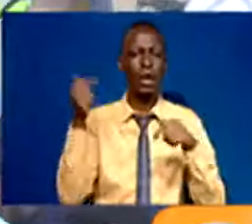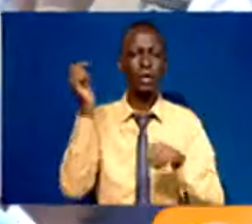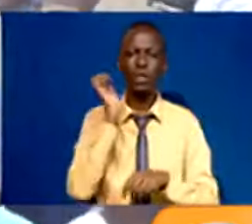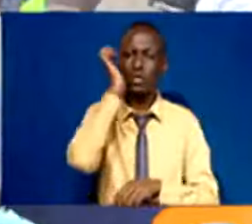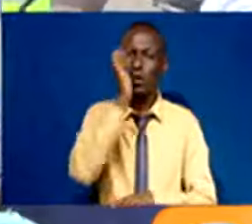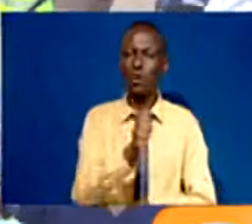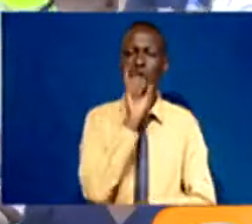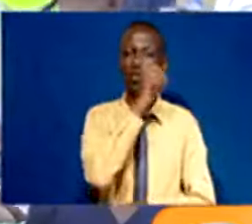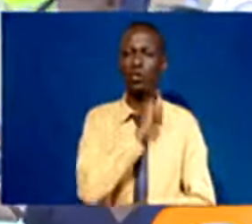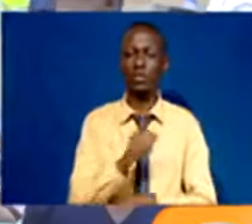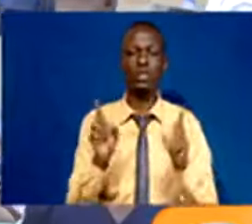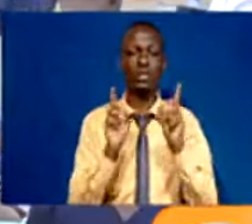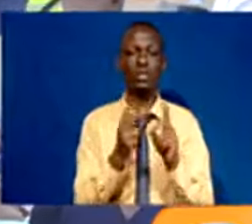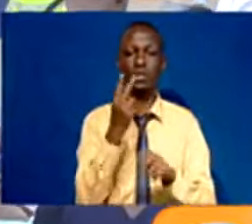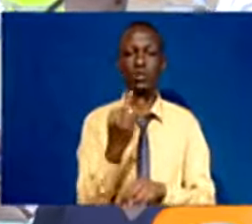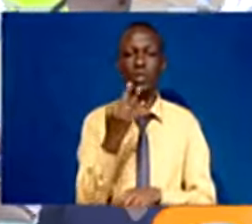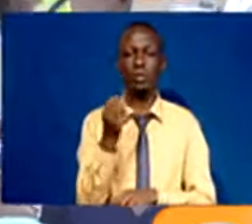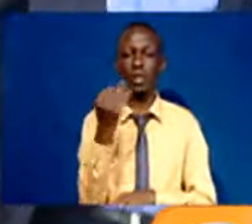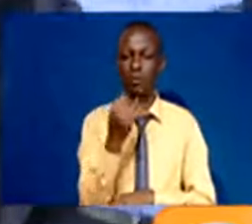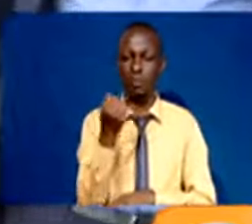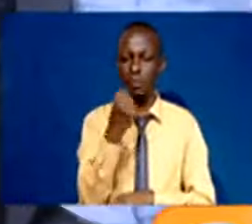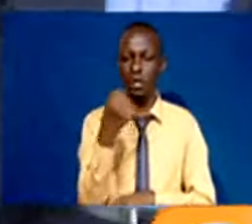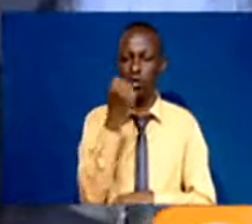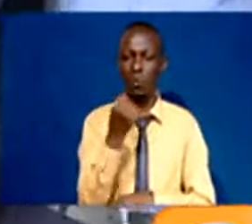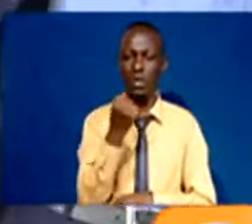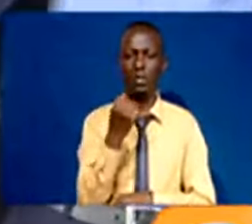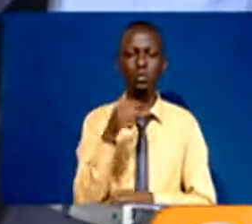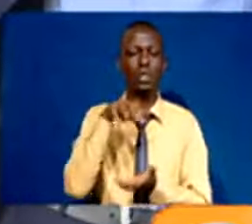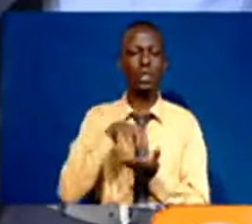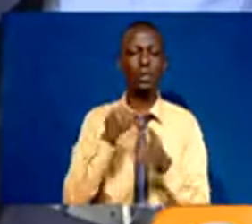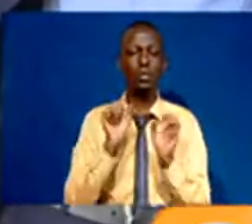mentioned on the 23rd of May, 2024. Emily Chebet, Citizen TV.